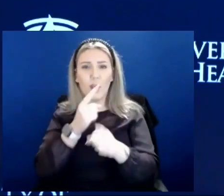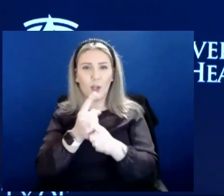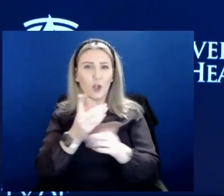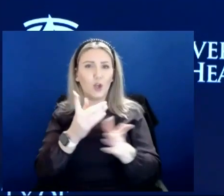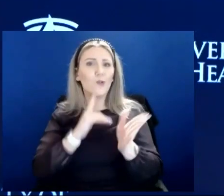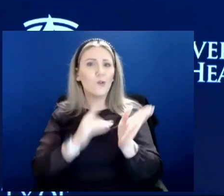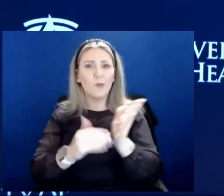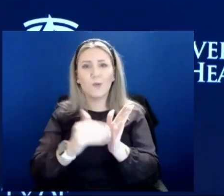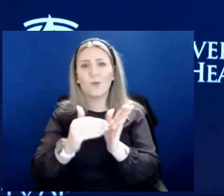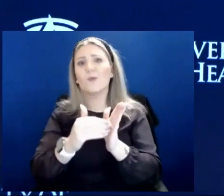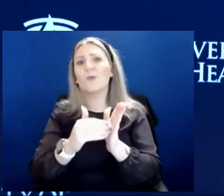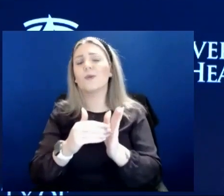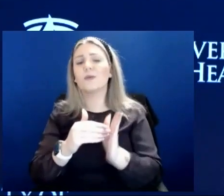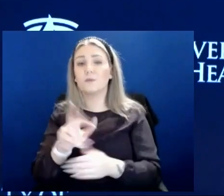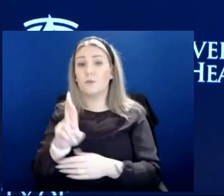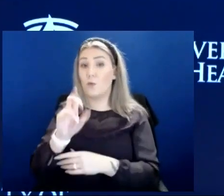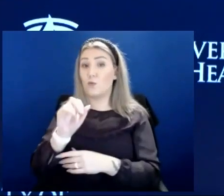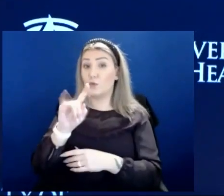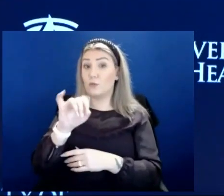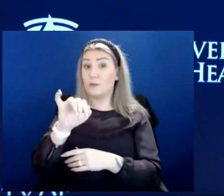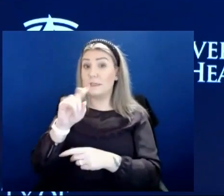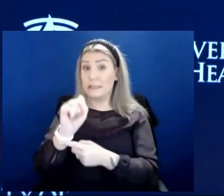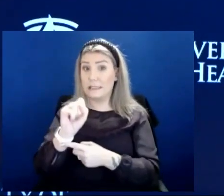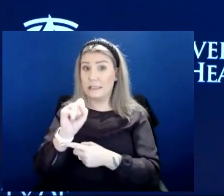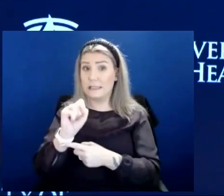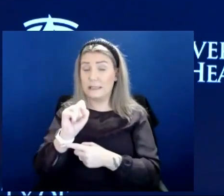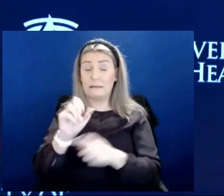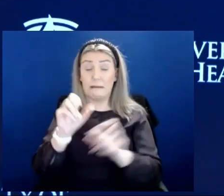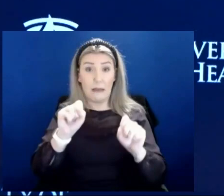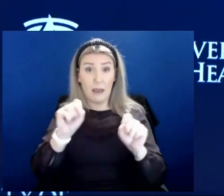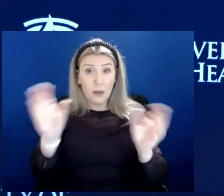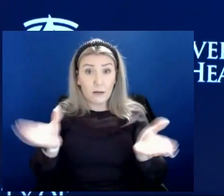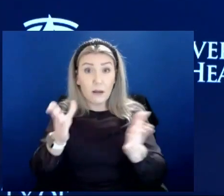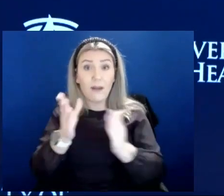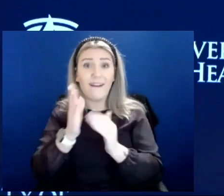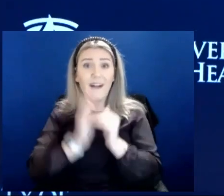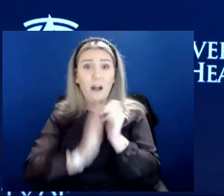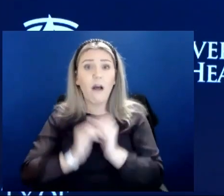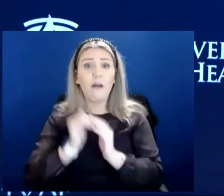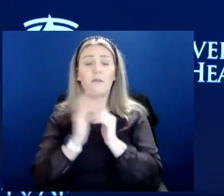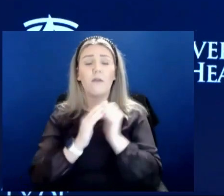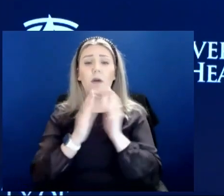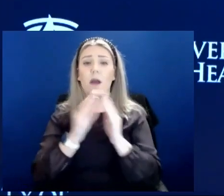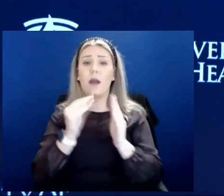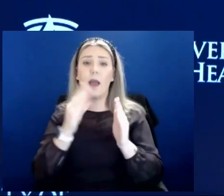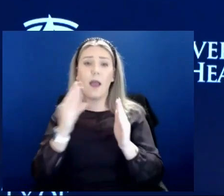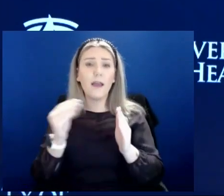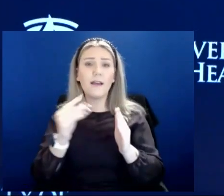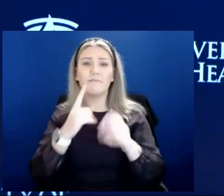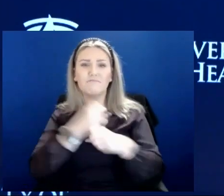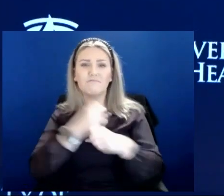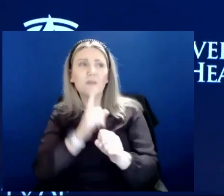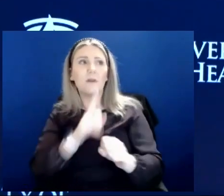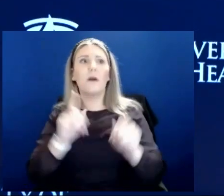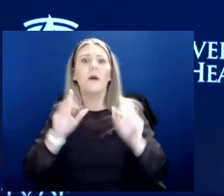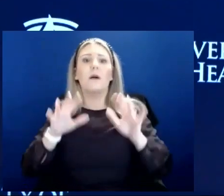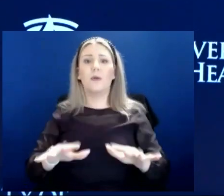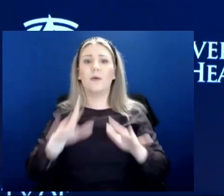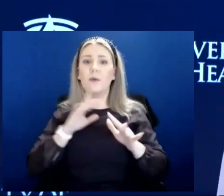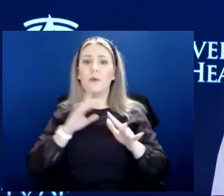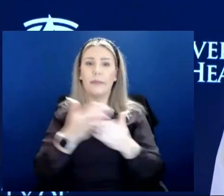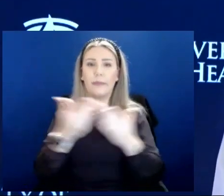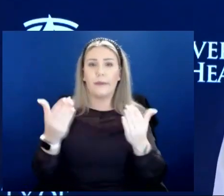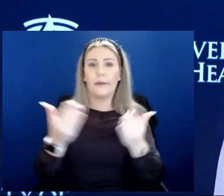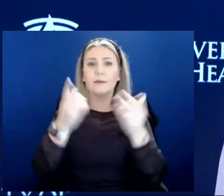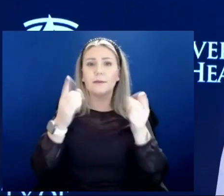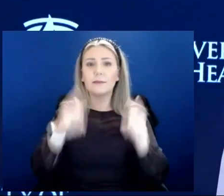kids convey comfort and reassurance. Okay? These things might be happening in Ukraine, but I'm still going to school. I